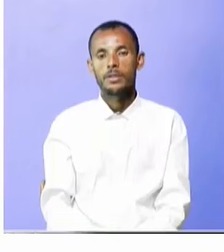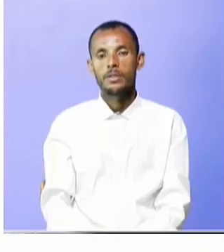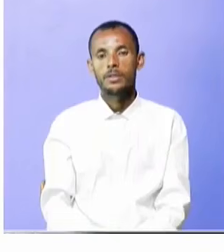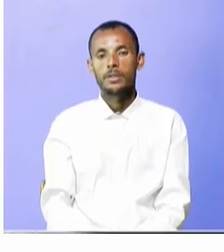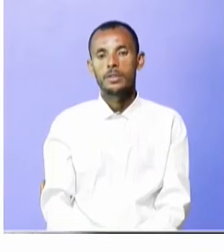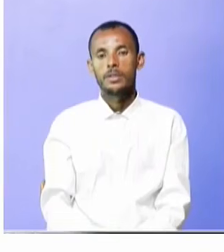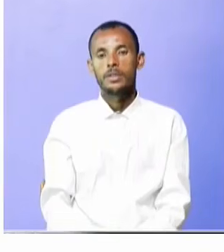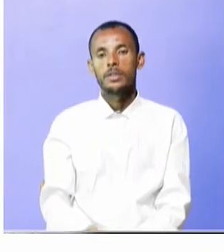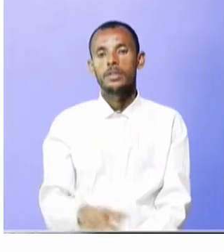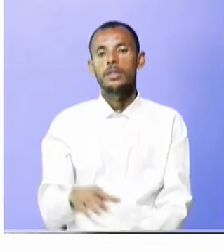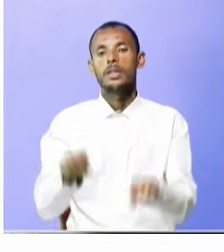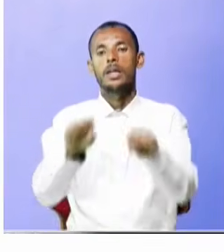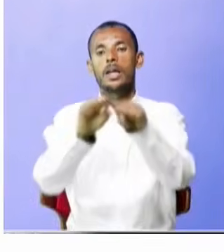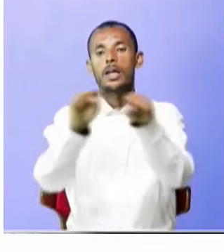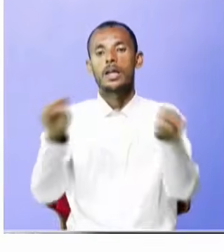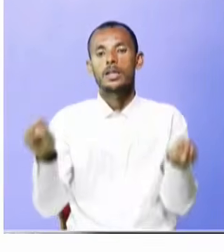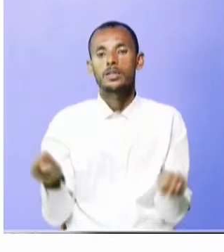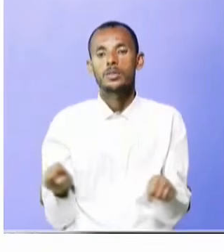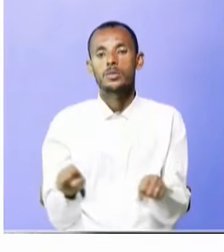a square pyramid